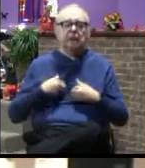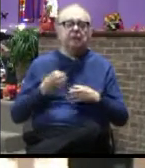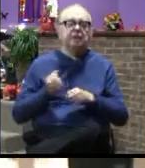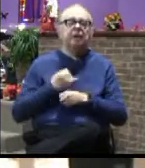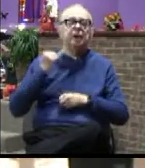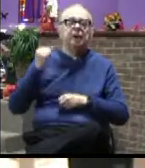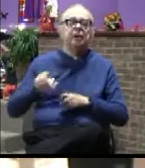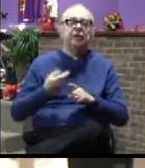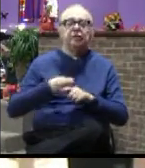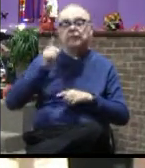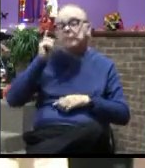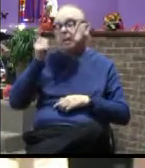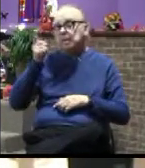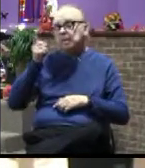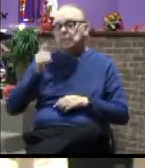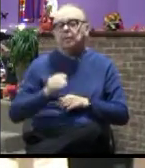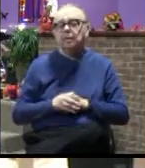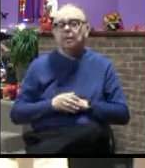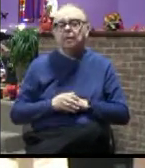us would get an inheritance from him.